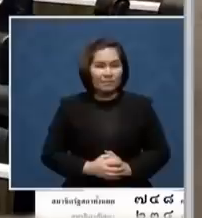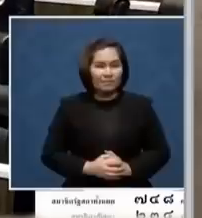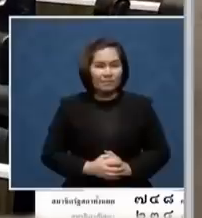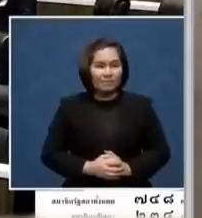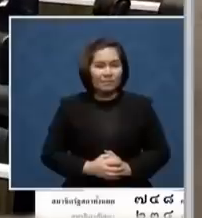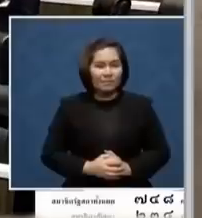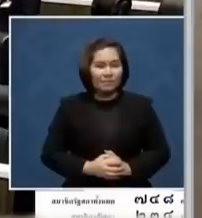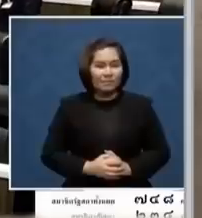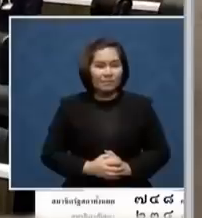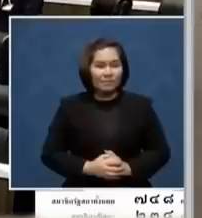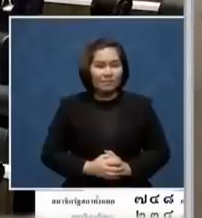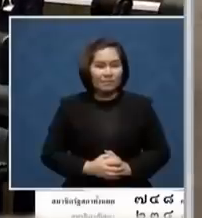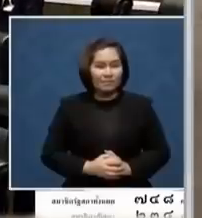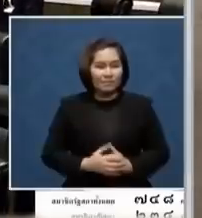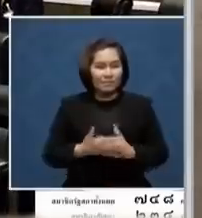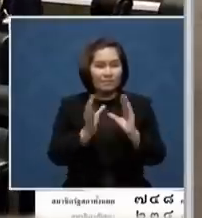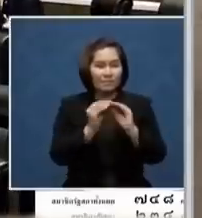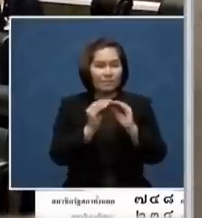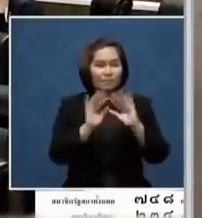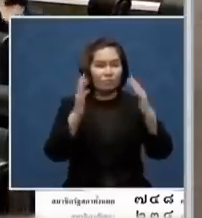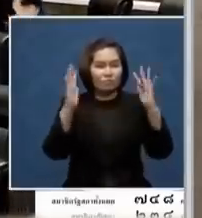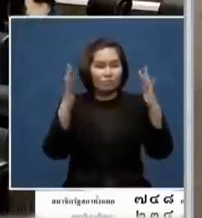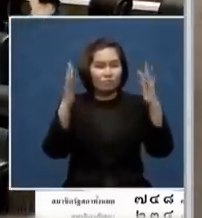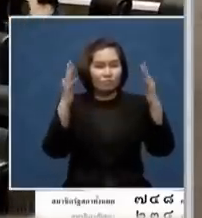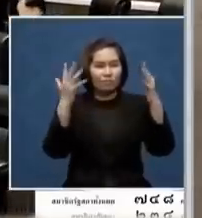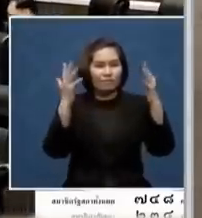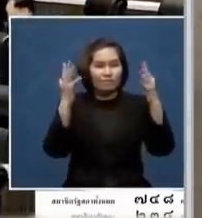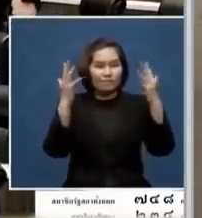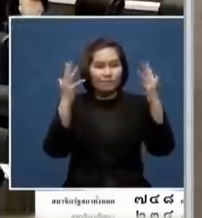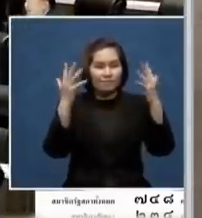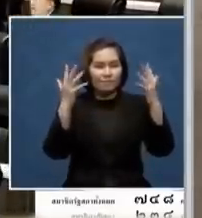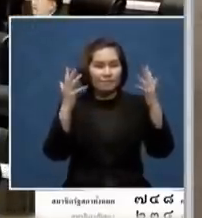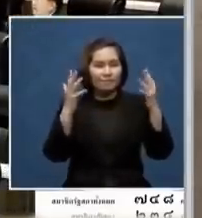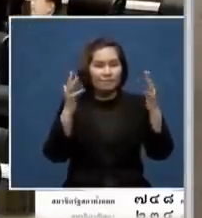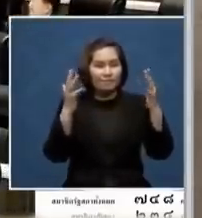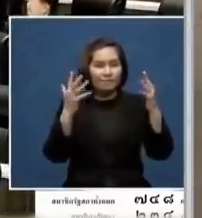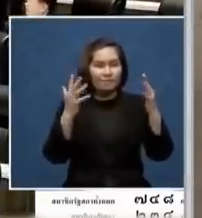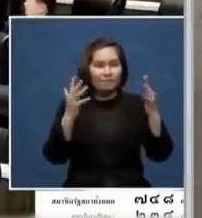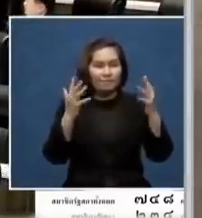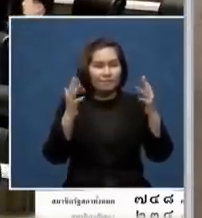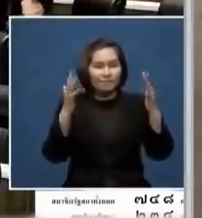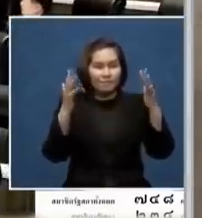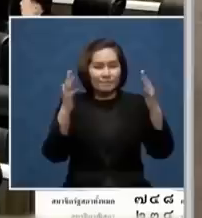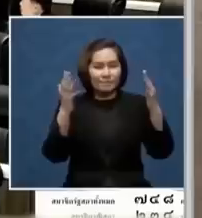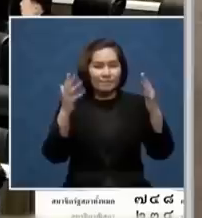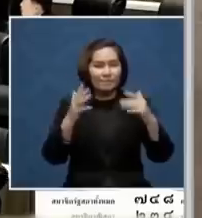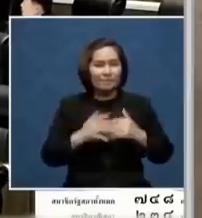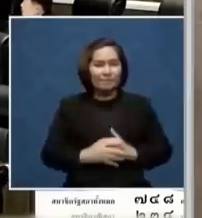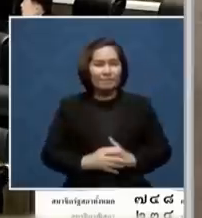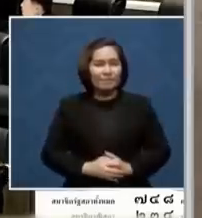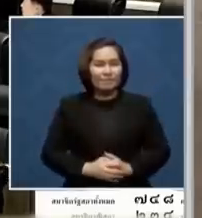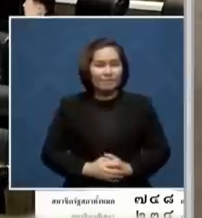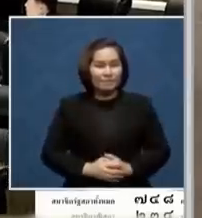Now, we haven't heard a next date yet, but going back to today's vote, this sets a very dangerous legal precedent, because this means